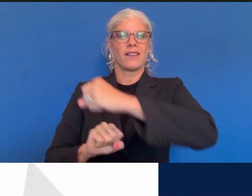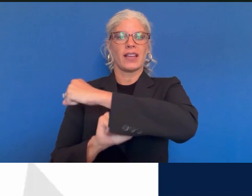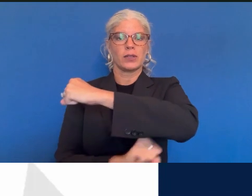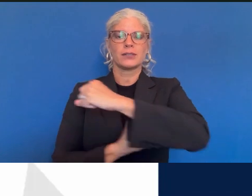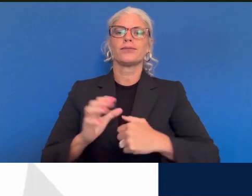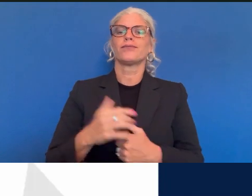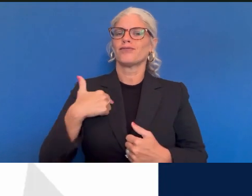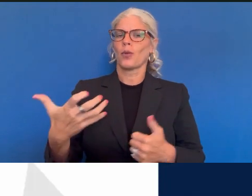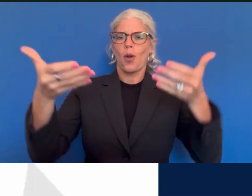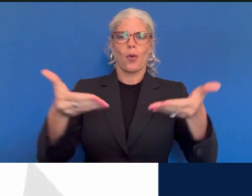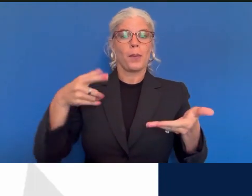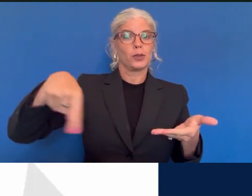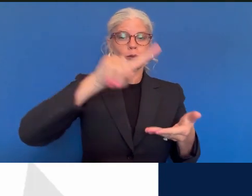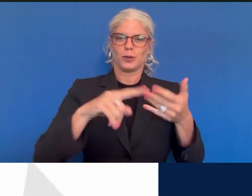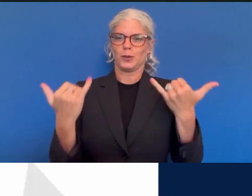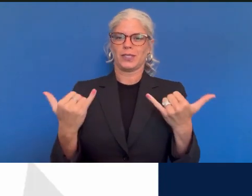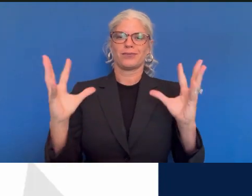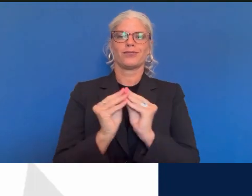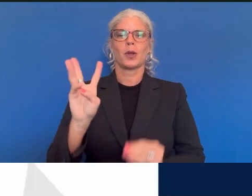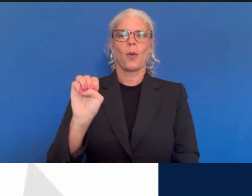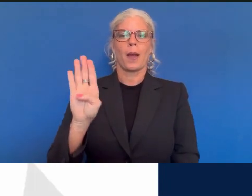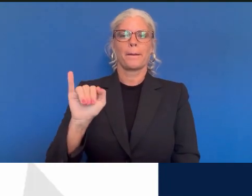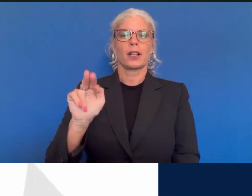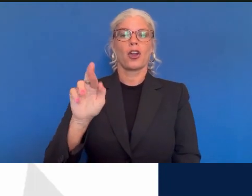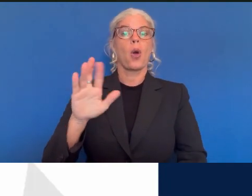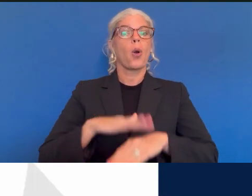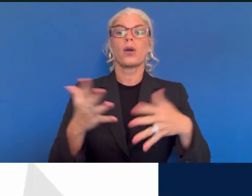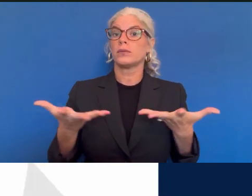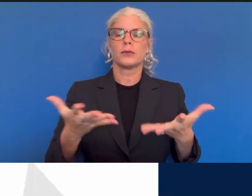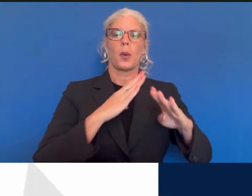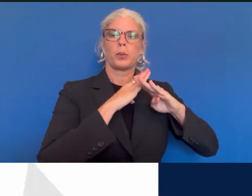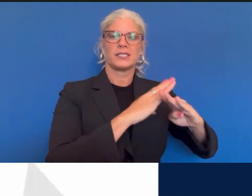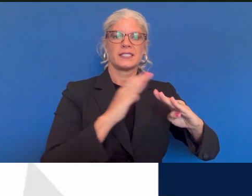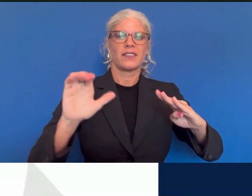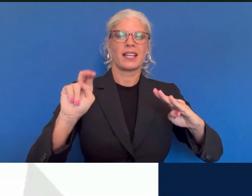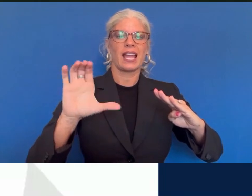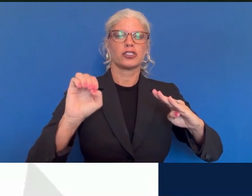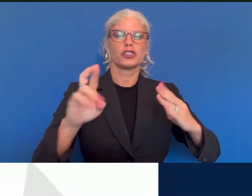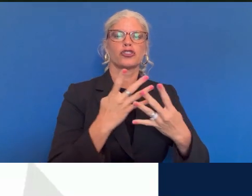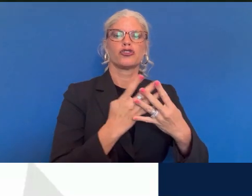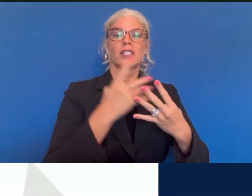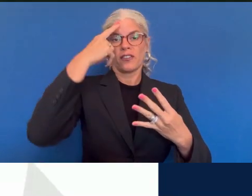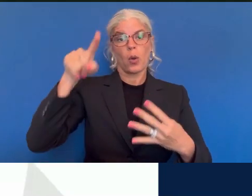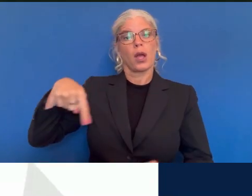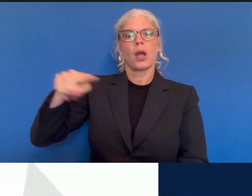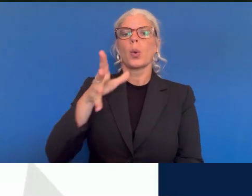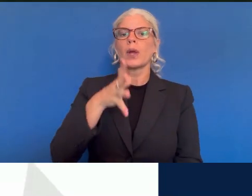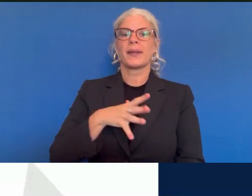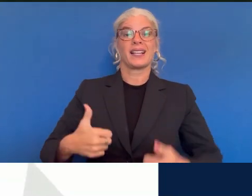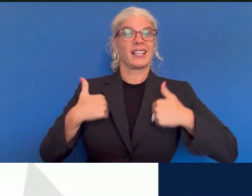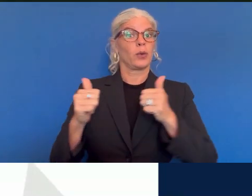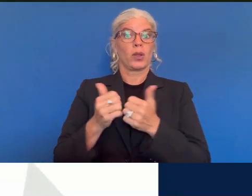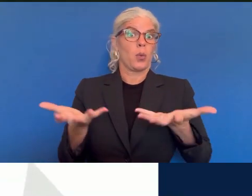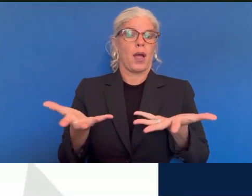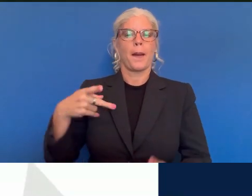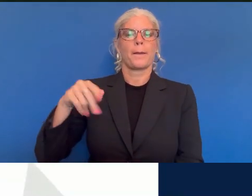to today's webinar on preventative cancer screenings for women living with paralysis. Thank you so much for joining us for a panel discussion